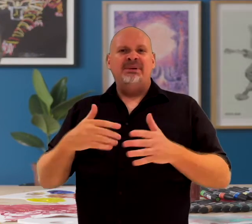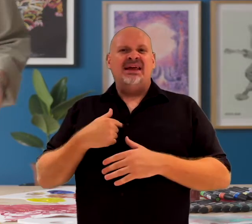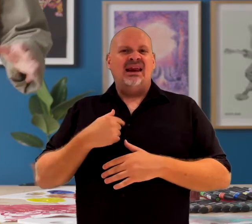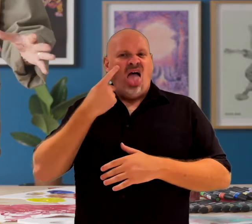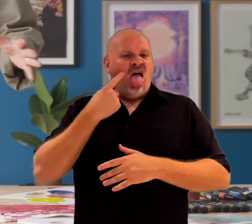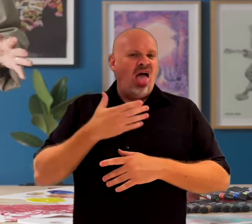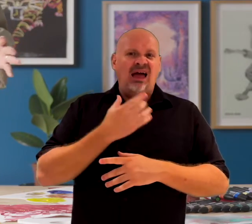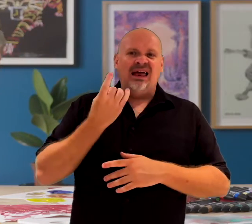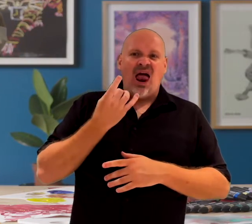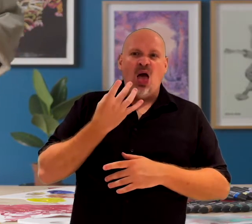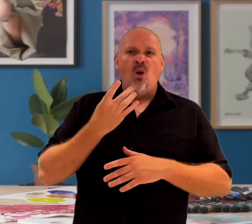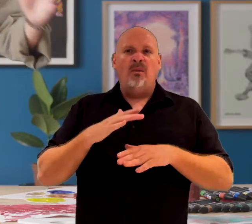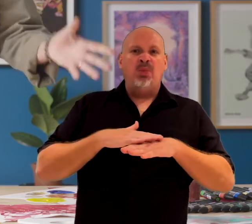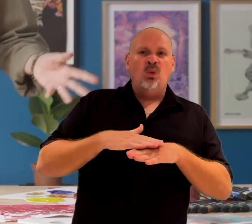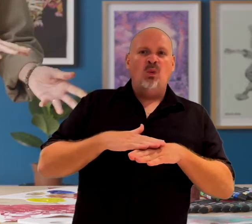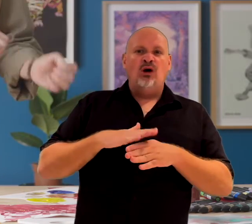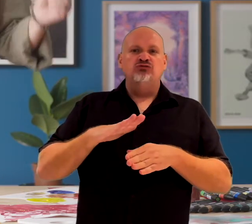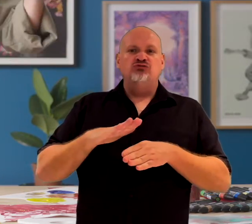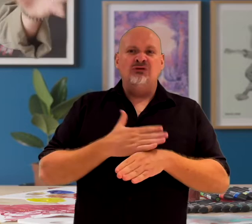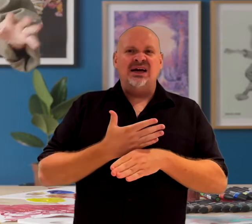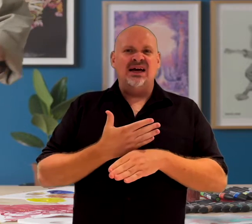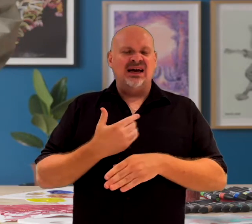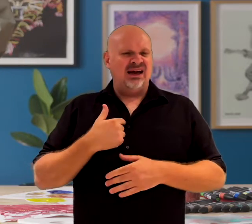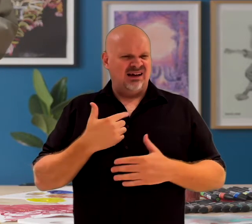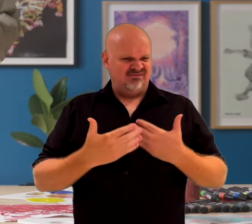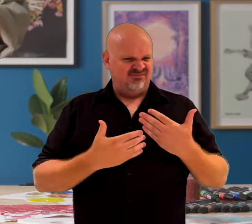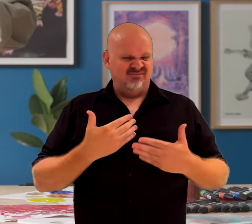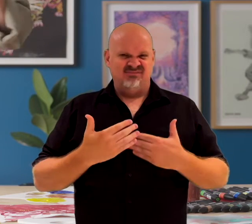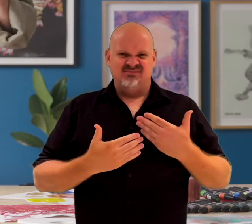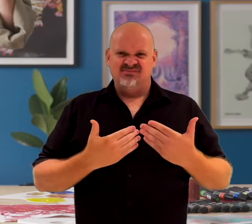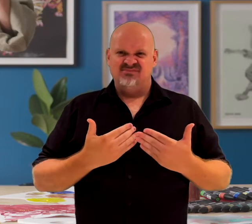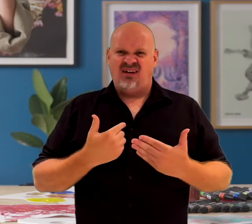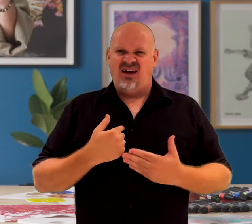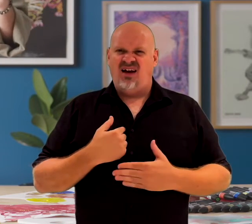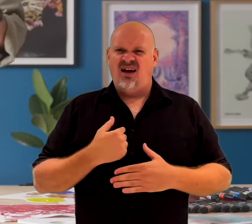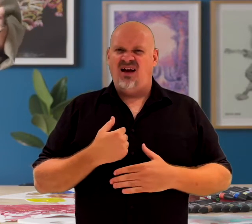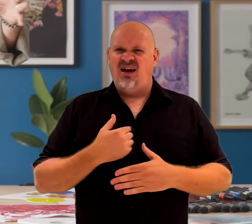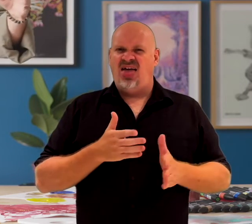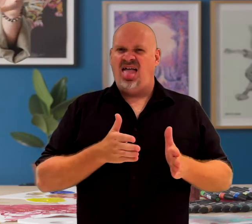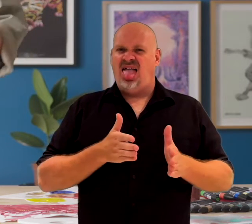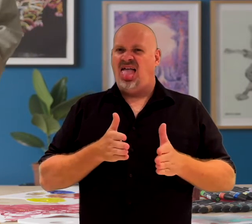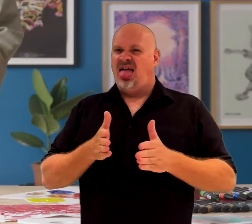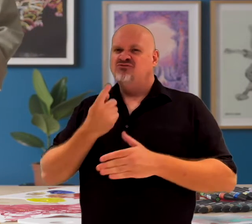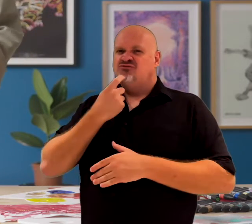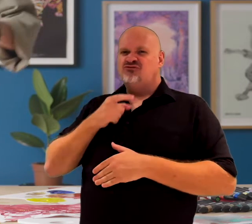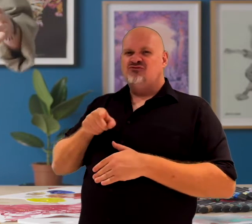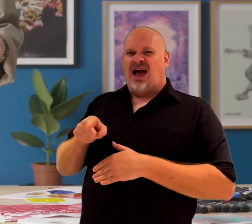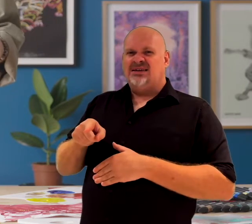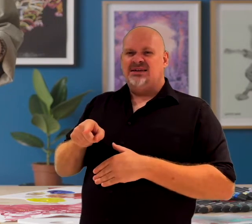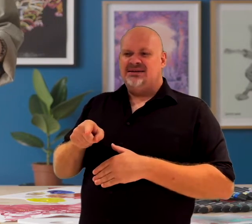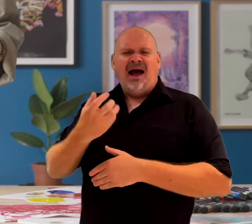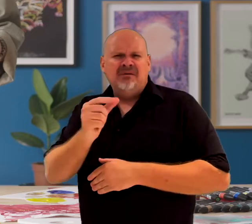thing. I had a little bit of a journey where it was like yellows, blues, greens. I was like thinking, where am I going? And then I decided that